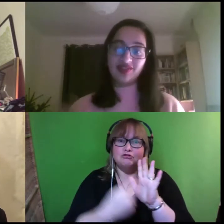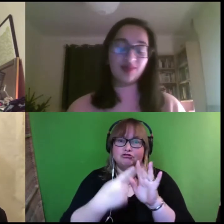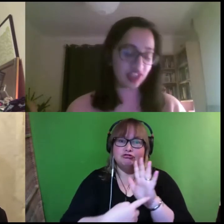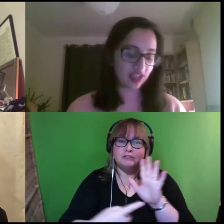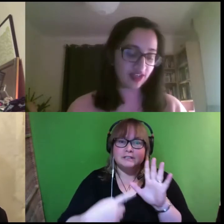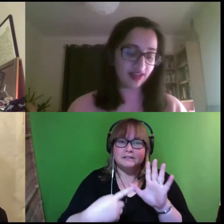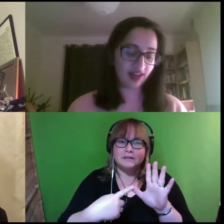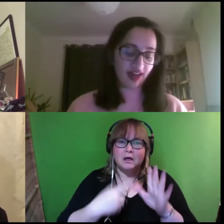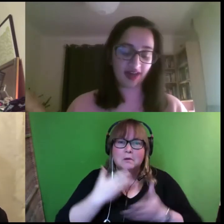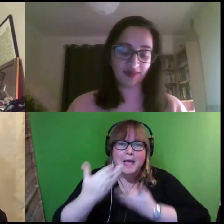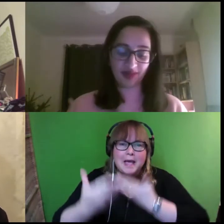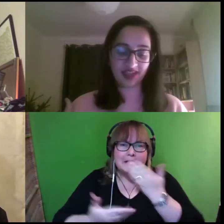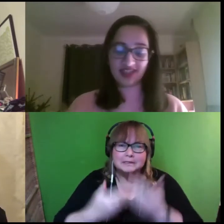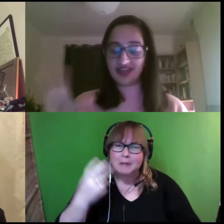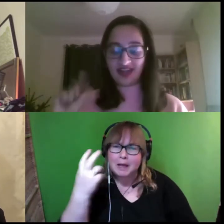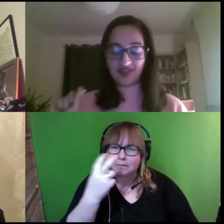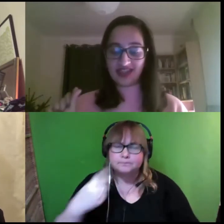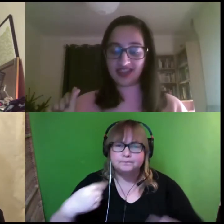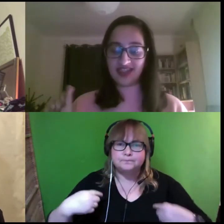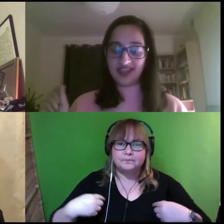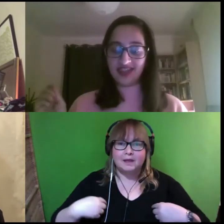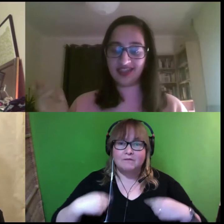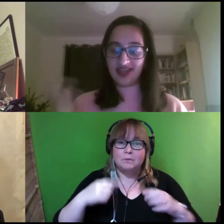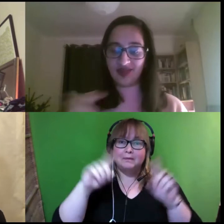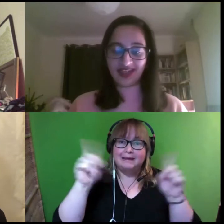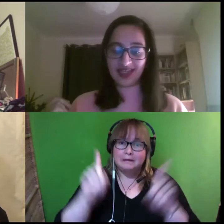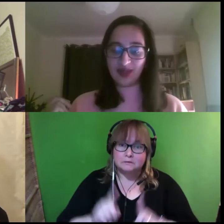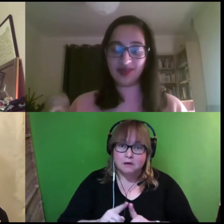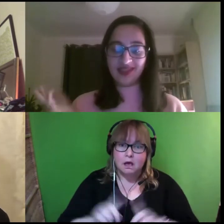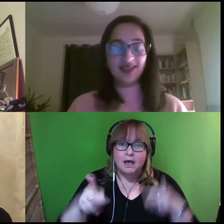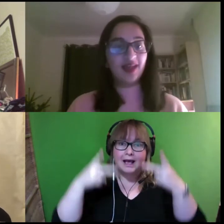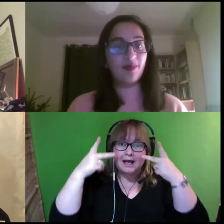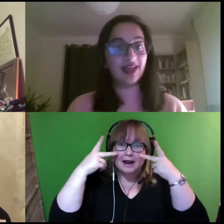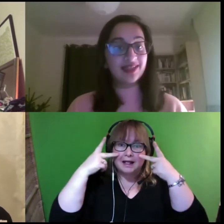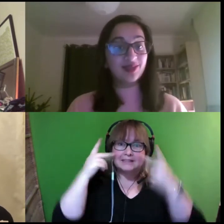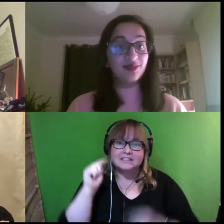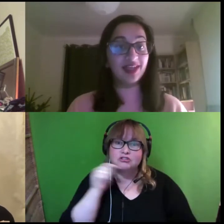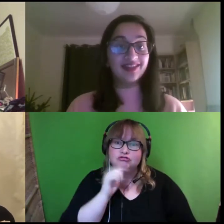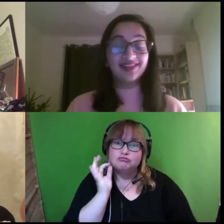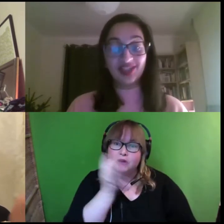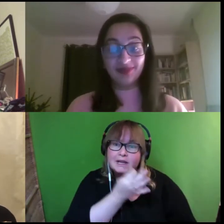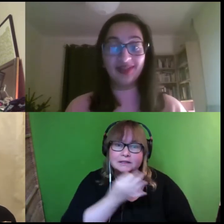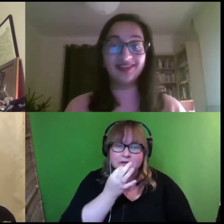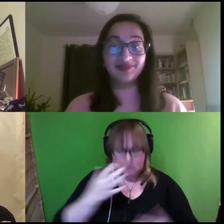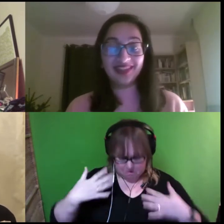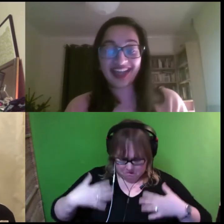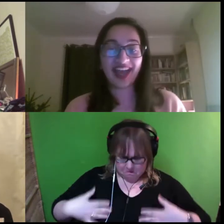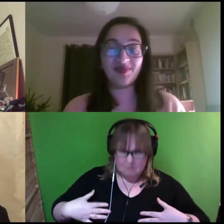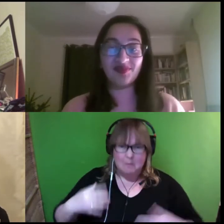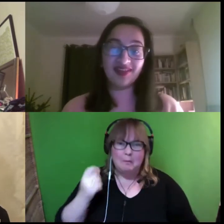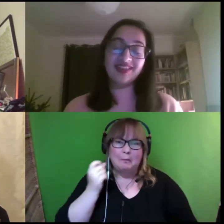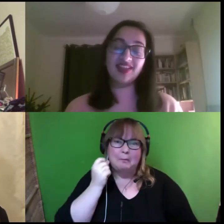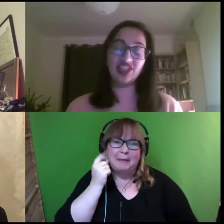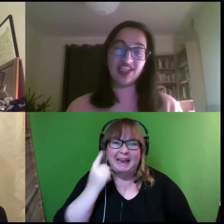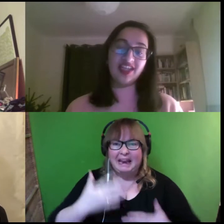visual description. I'm Indian, I have glasses, red lips, pastel pink jumper, and